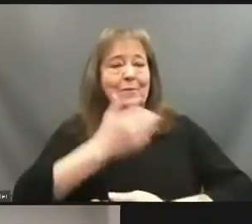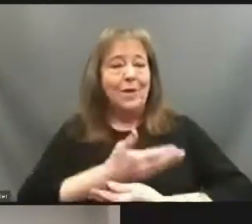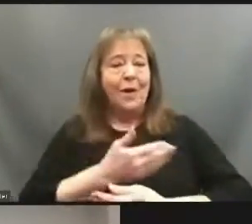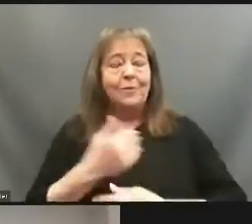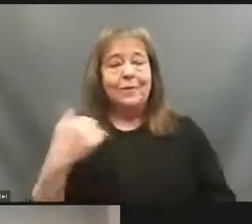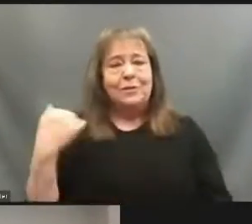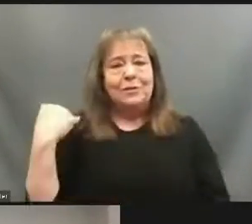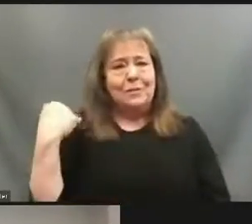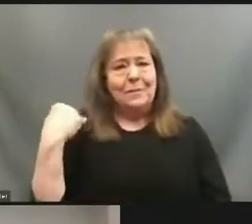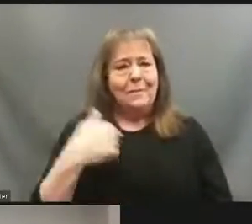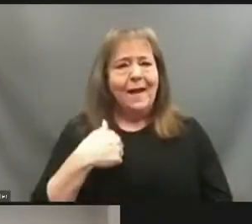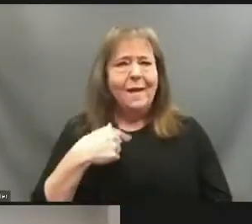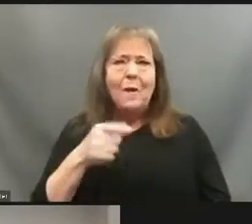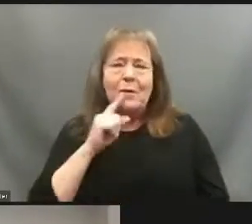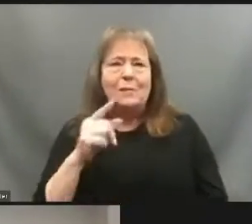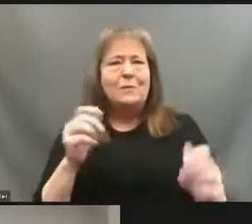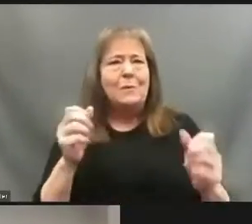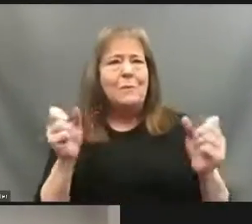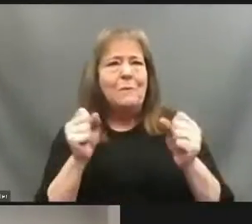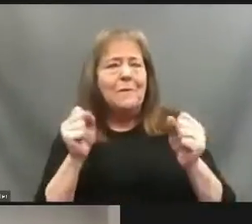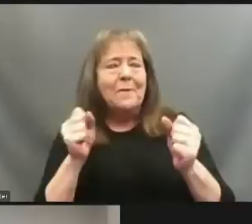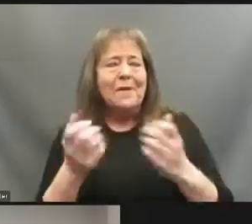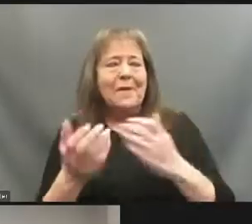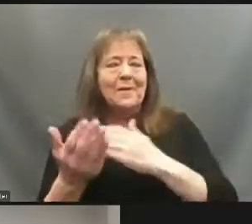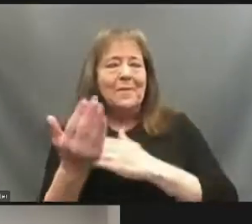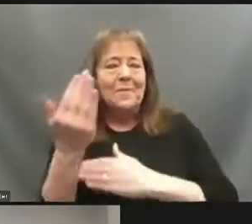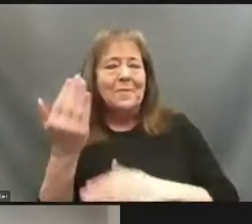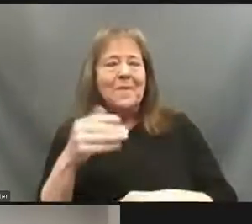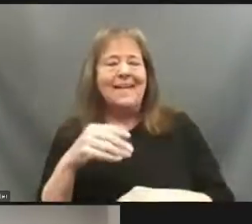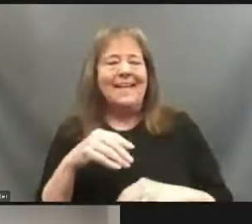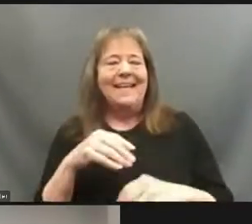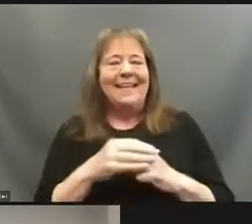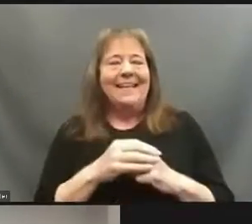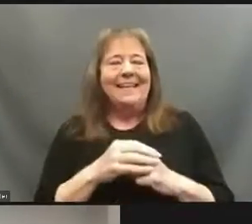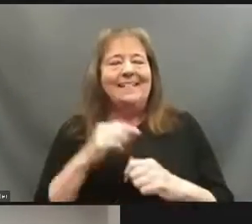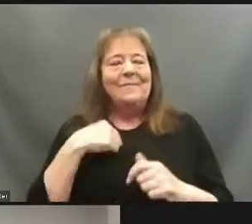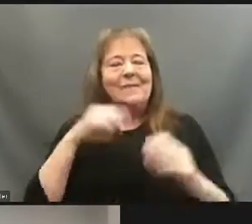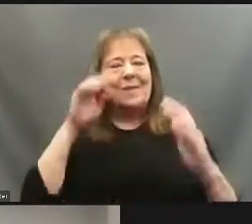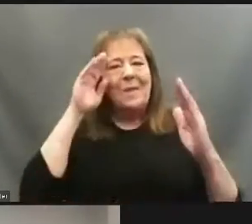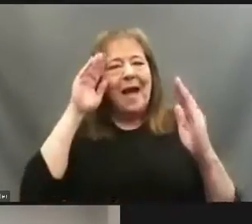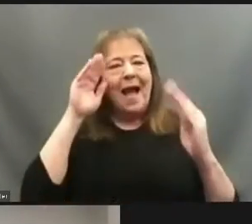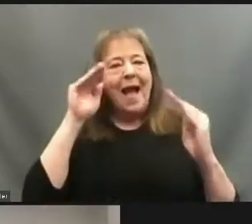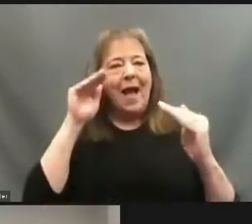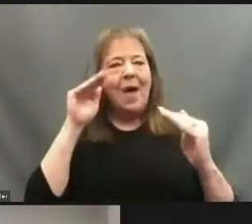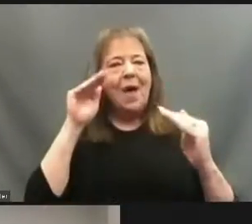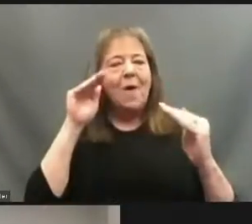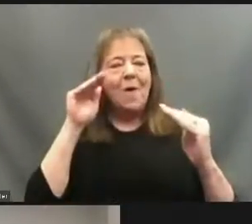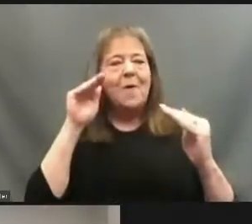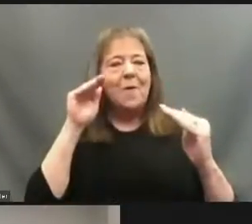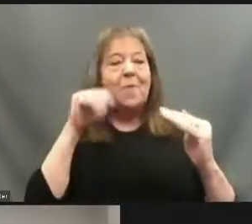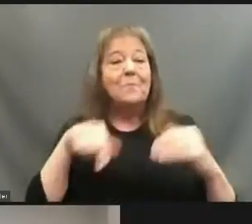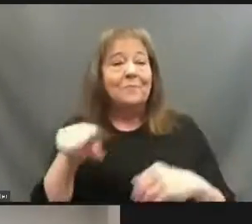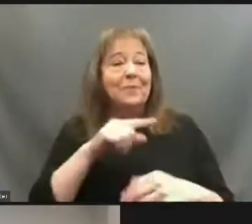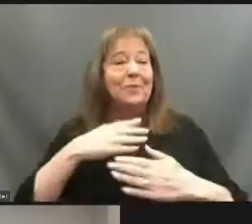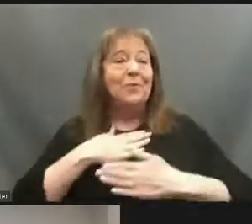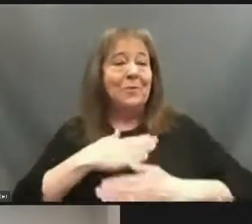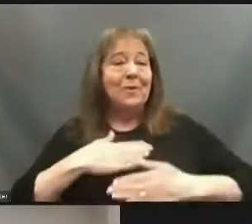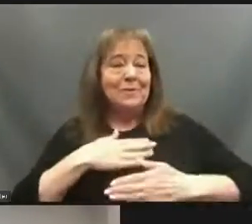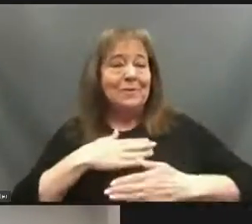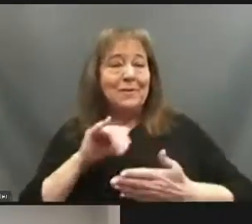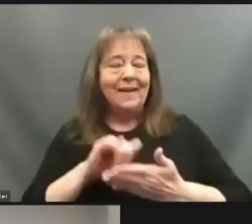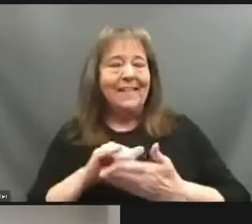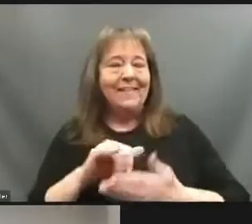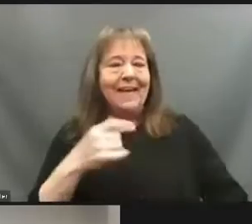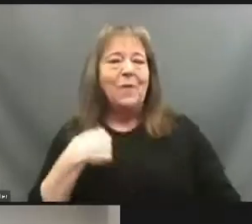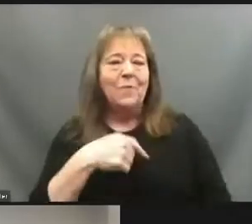is on these nice fall mornings. And so I hope that that you're enjoying that too. I know that we are at our